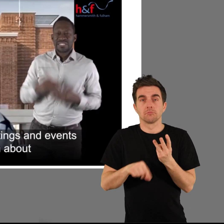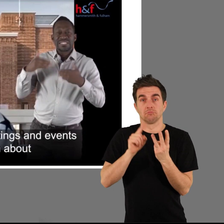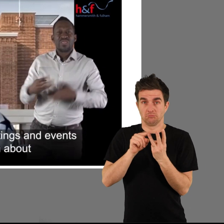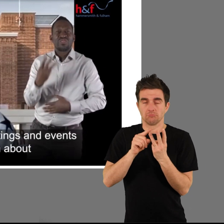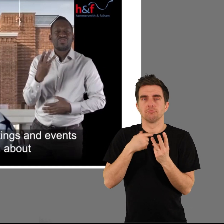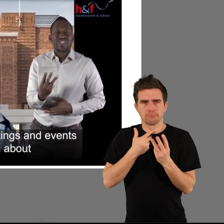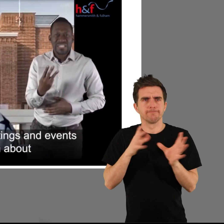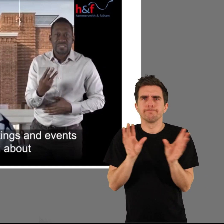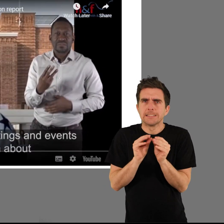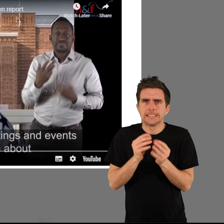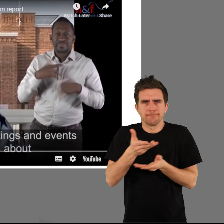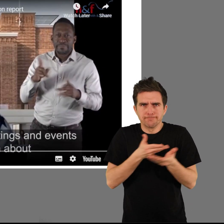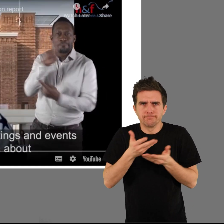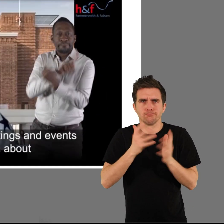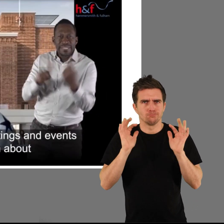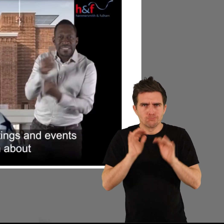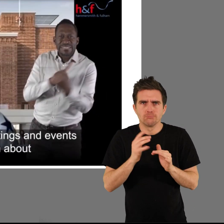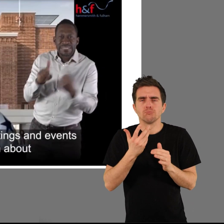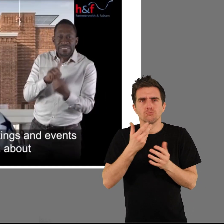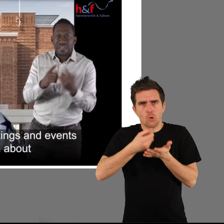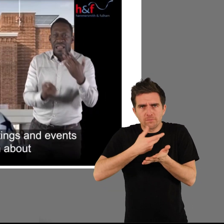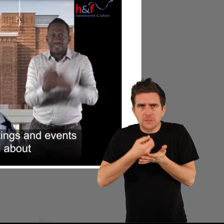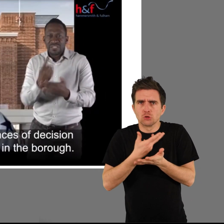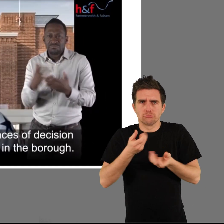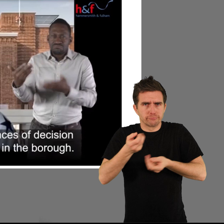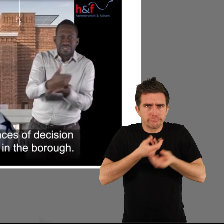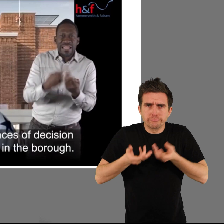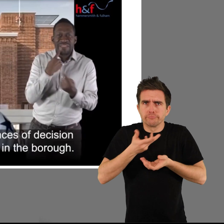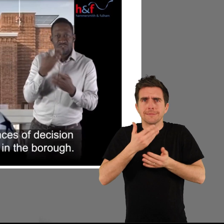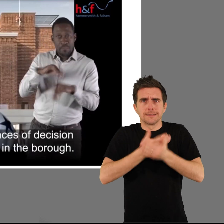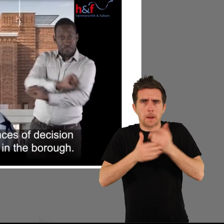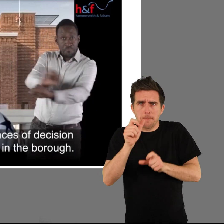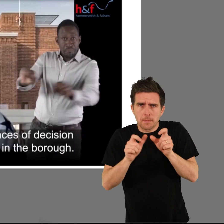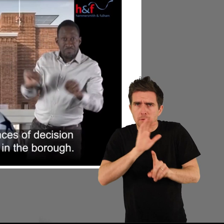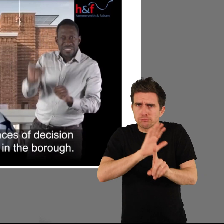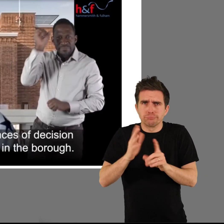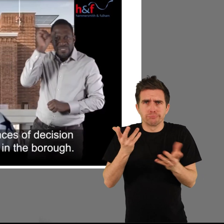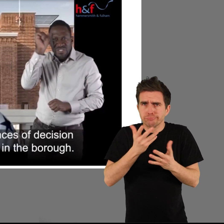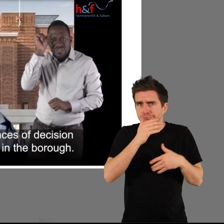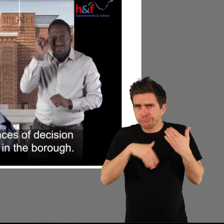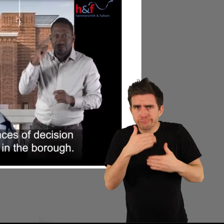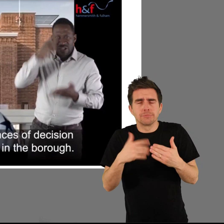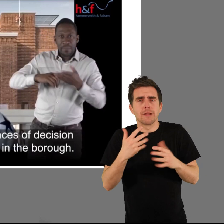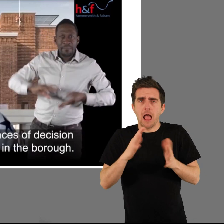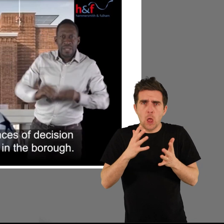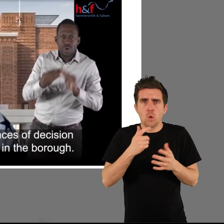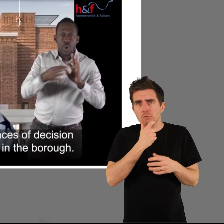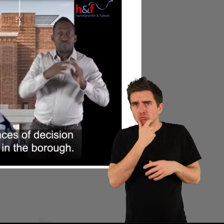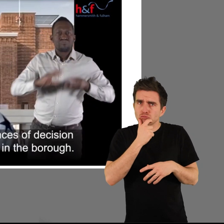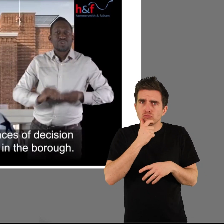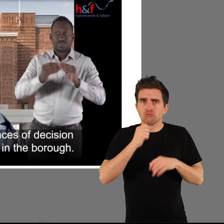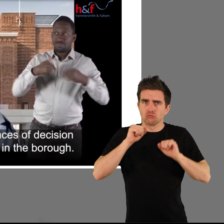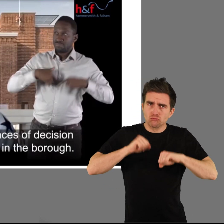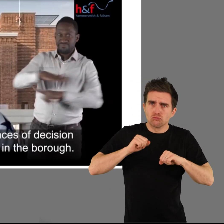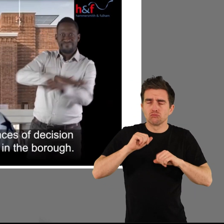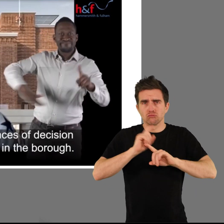stage 3, we ran meetings and events to get information about disabled people's experiences of decision-making and co-production in the borough.